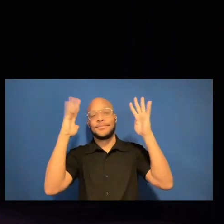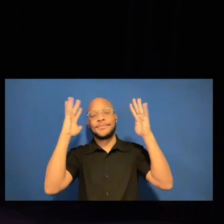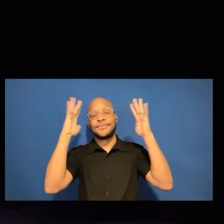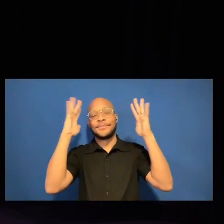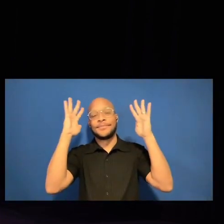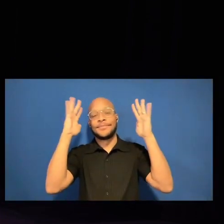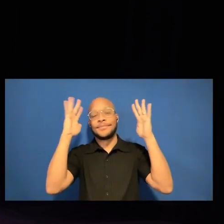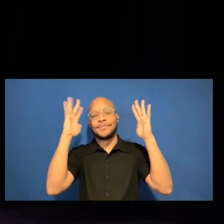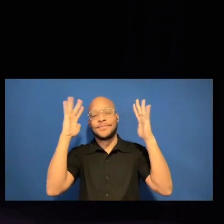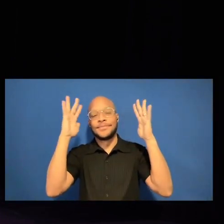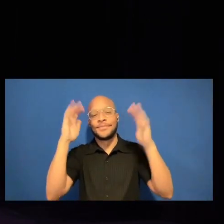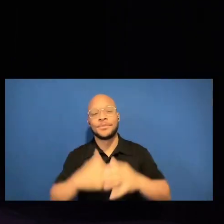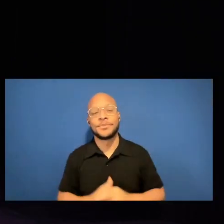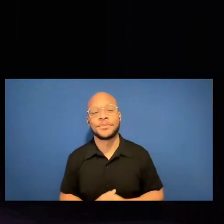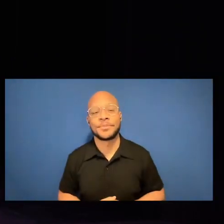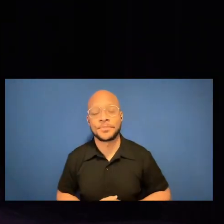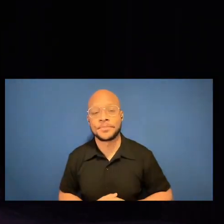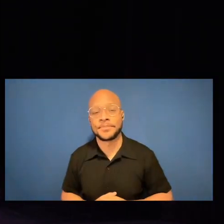Okay.